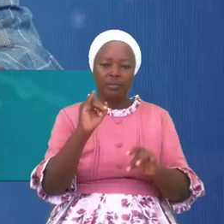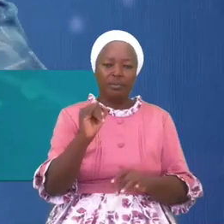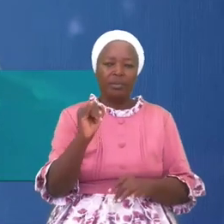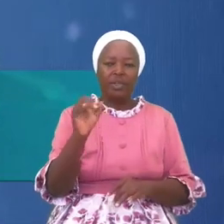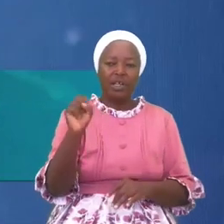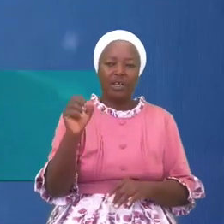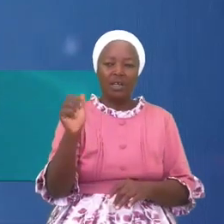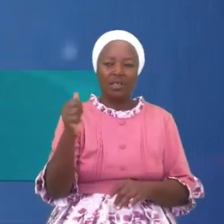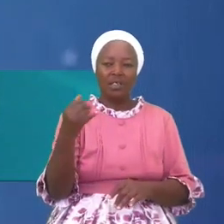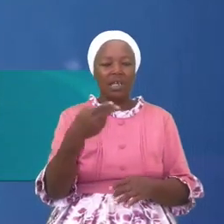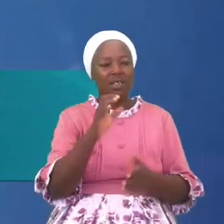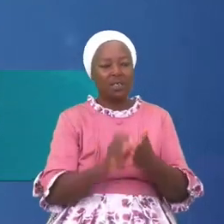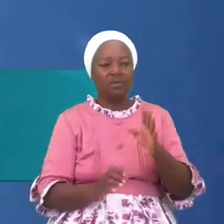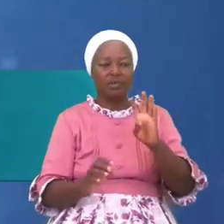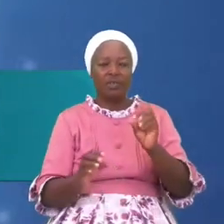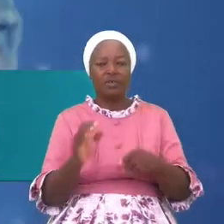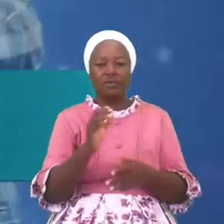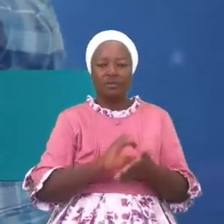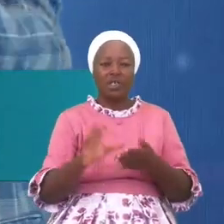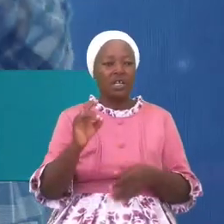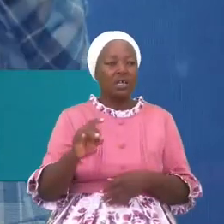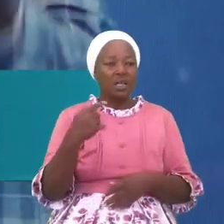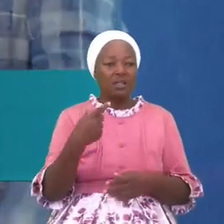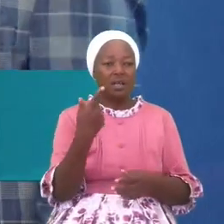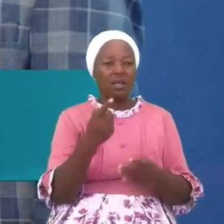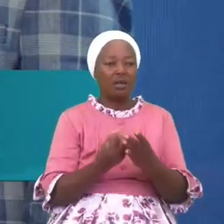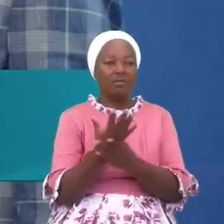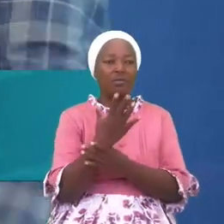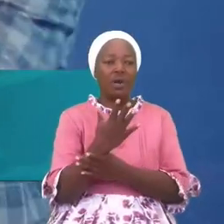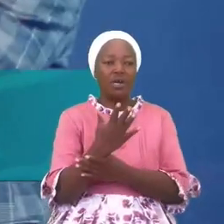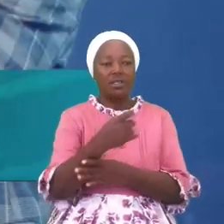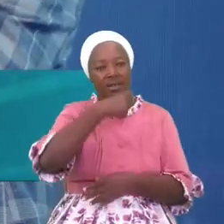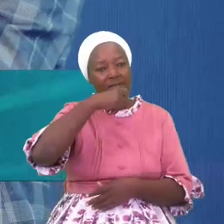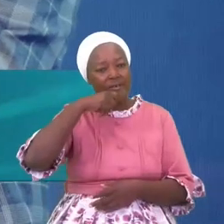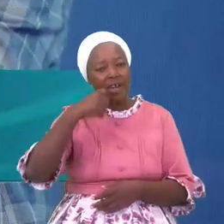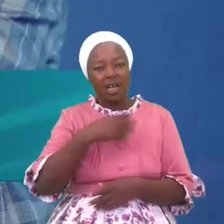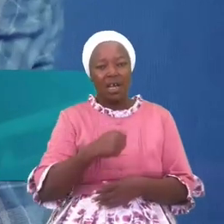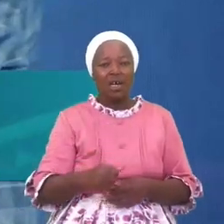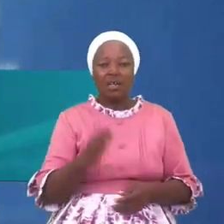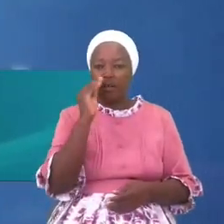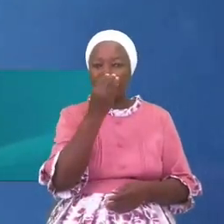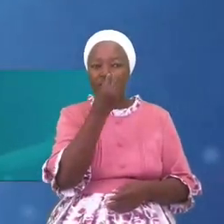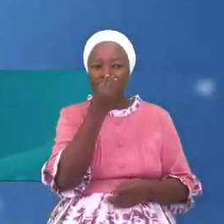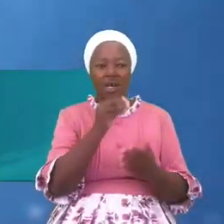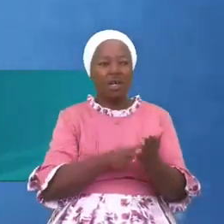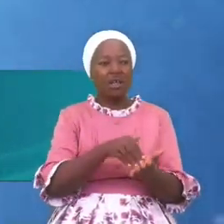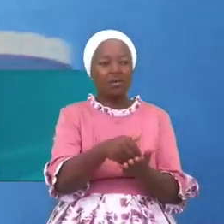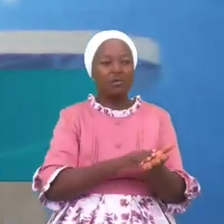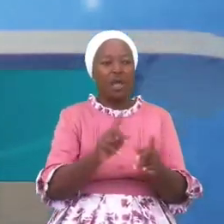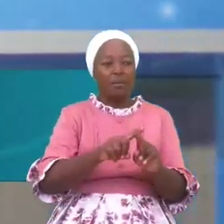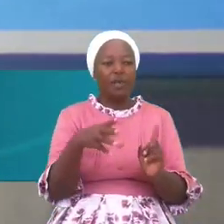withereth, and the flower fadeth, but the word of our God shall